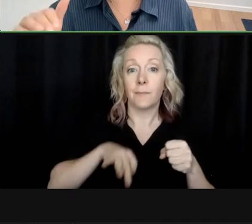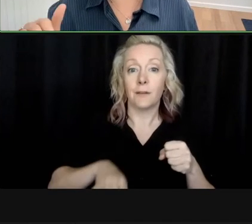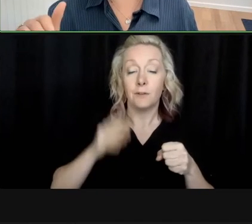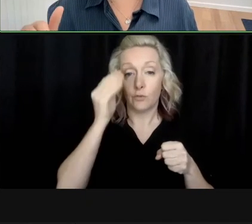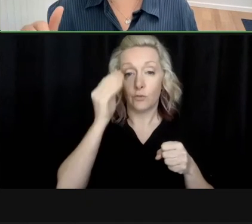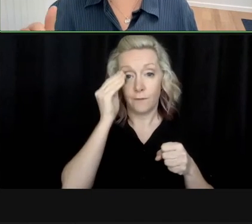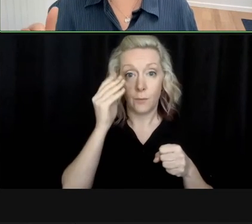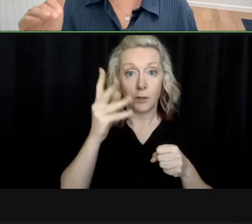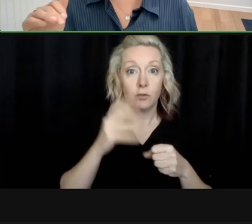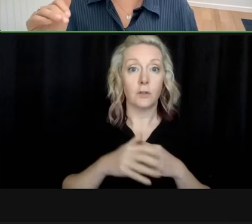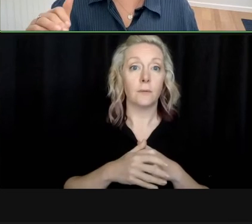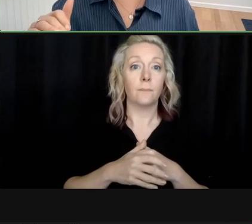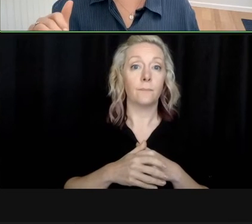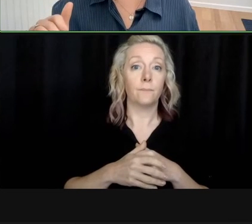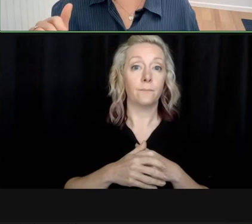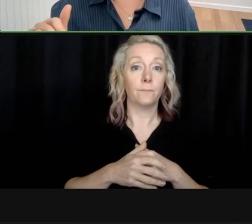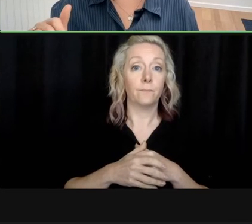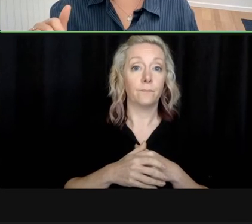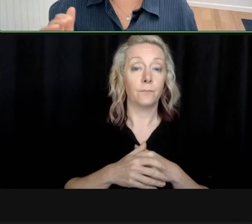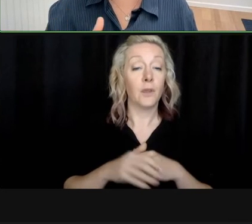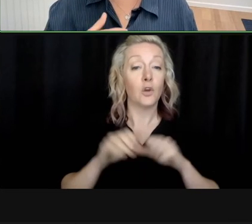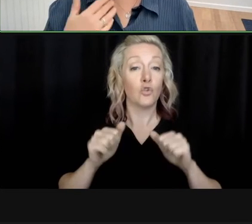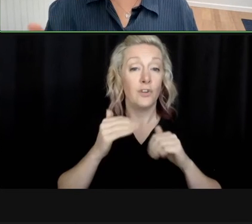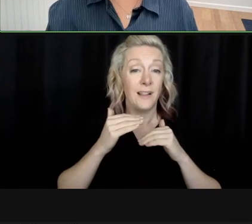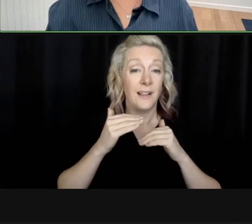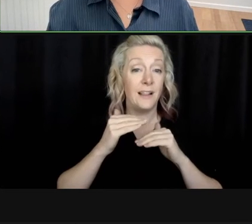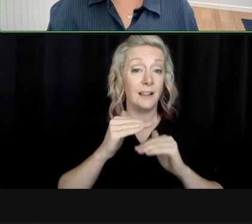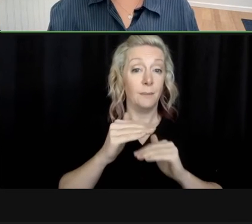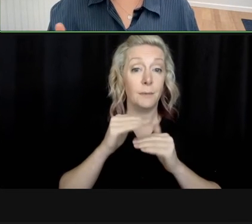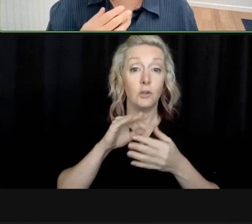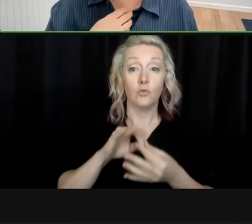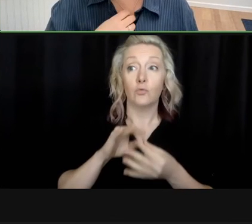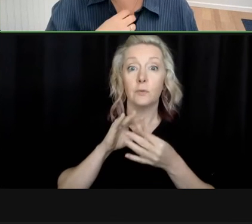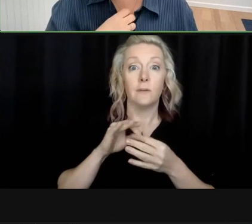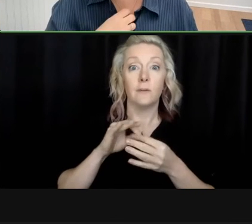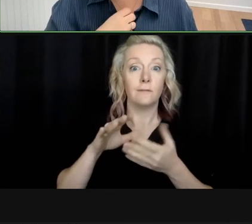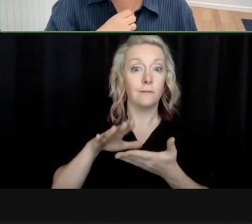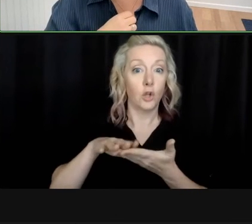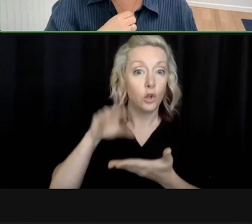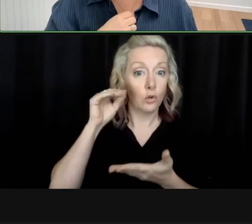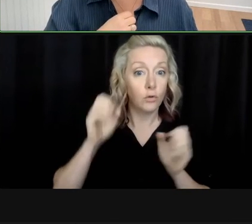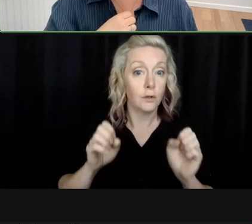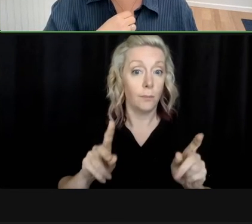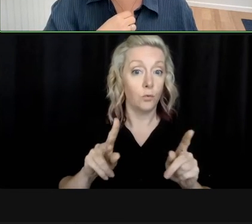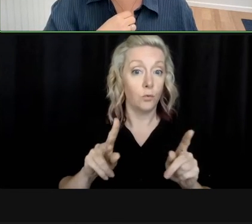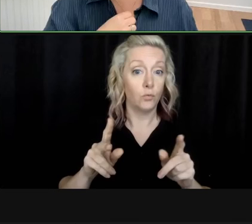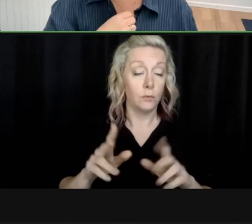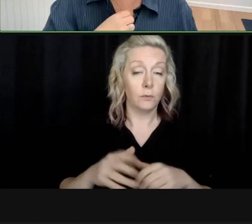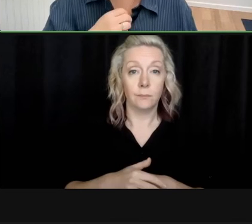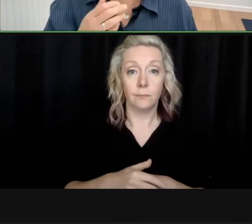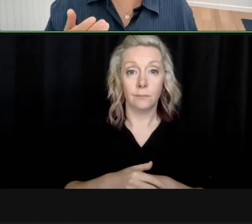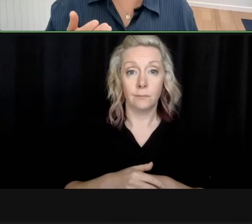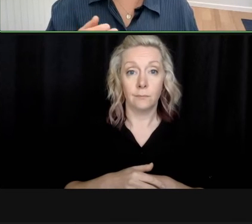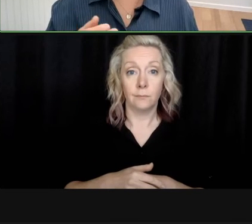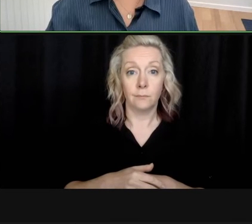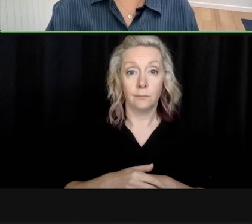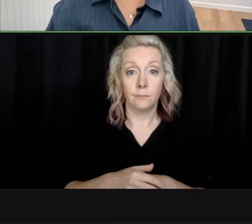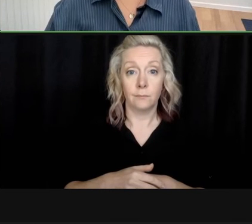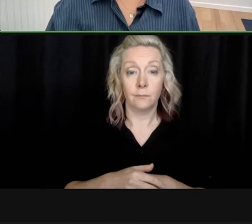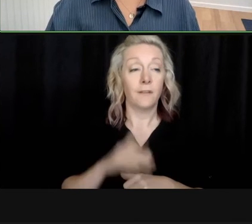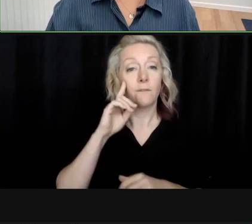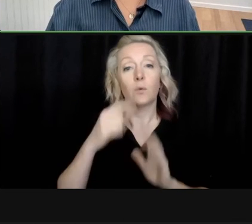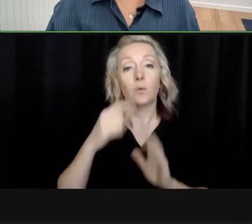additional label then is going to limit a child in terms of what educational opportunities might be offered. Because then you hear people